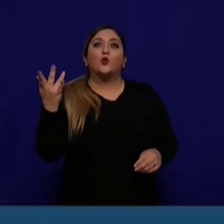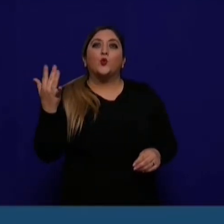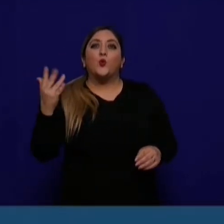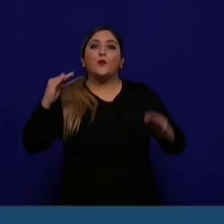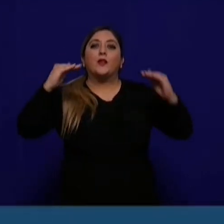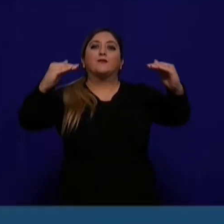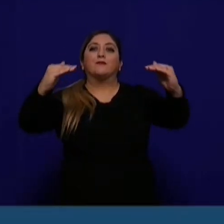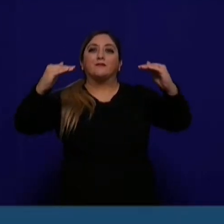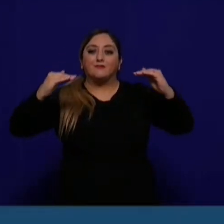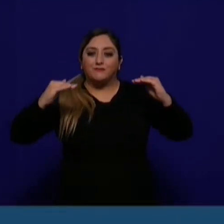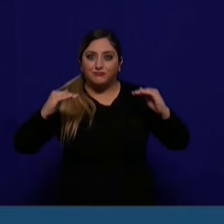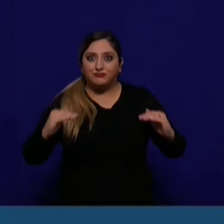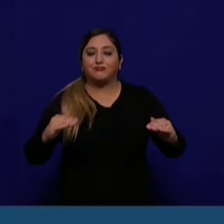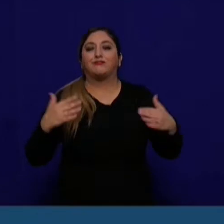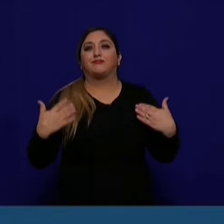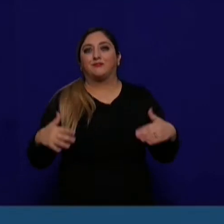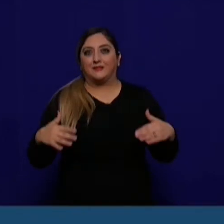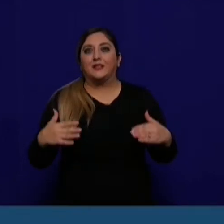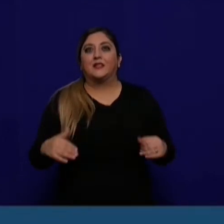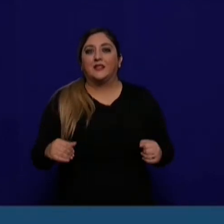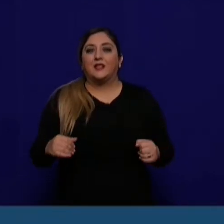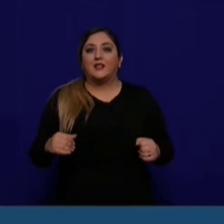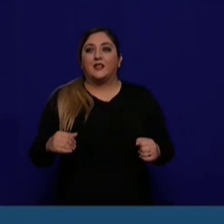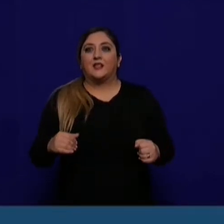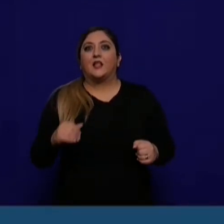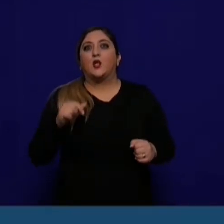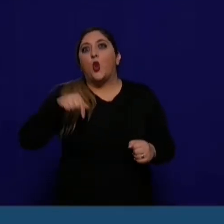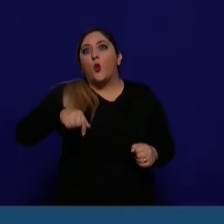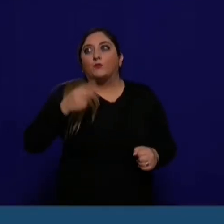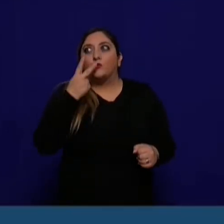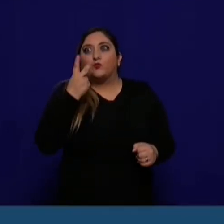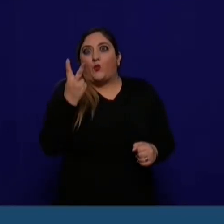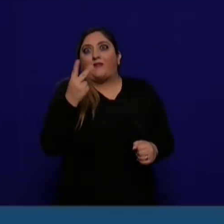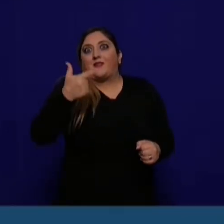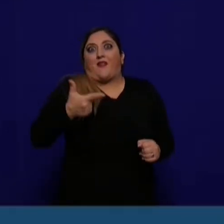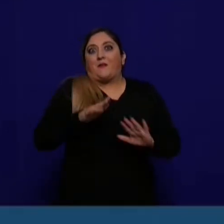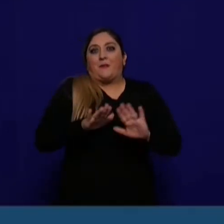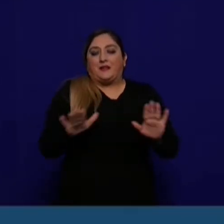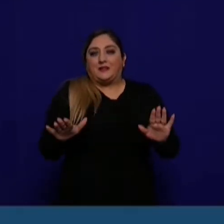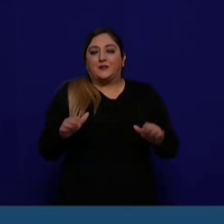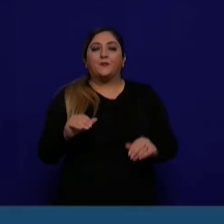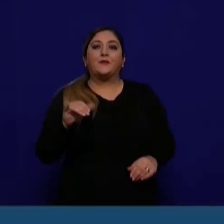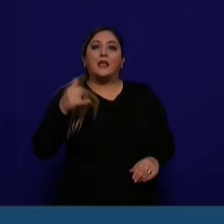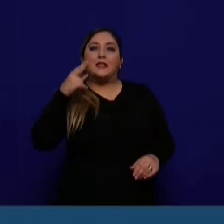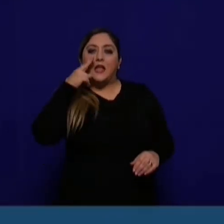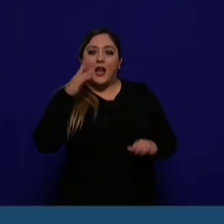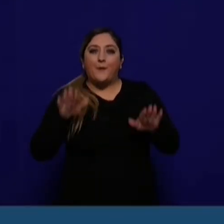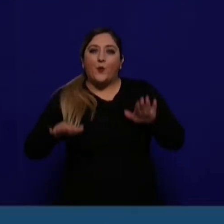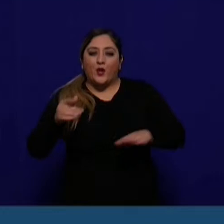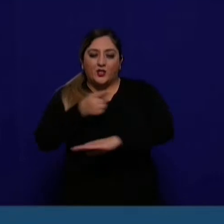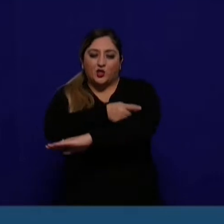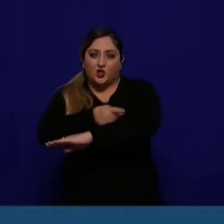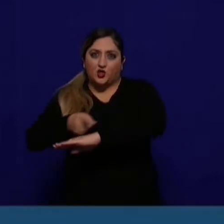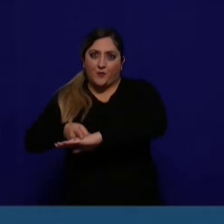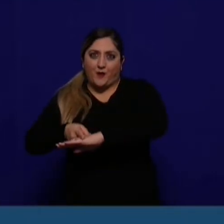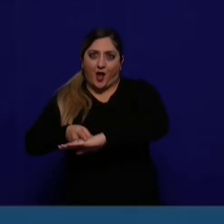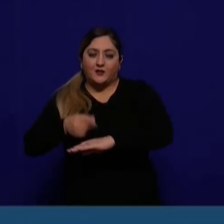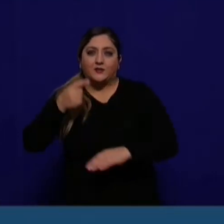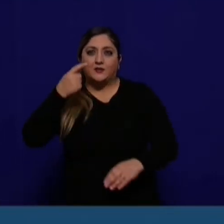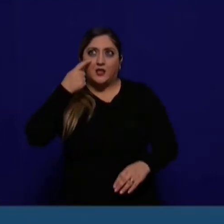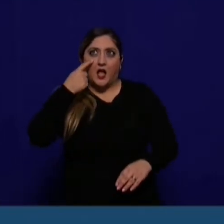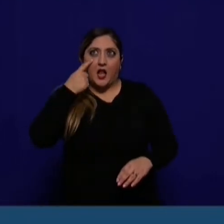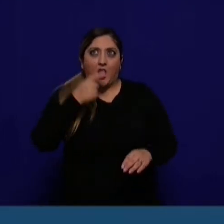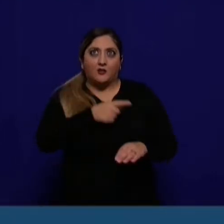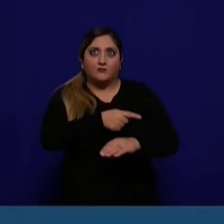niżlu l-isfel sew bħalmet kellna 27 cases jekk inħarsu lejn is-7-day moving average inħarsu lura ġimgħa u